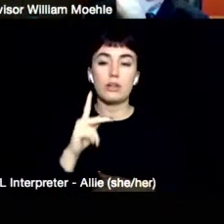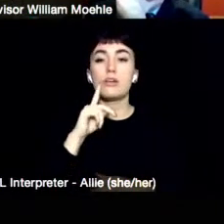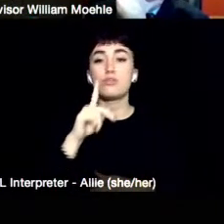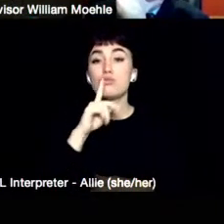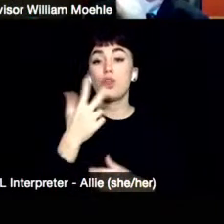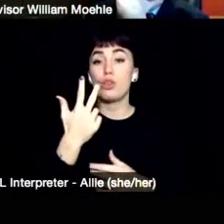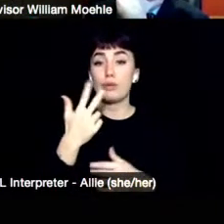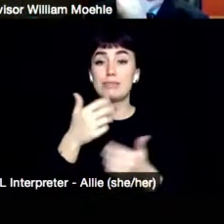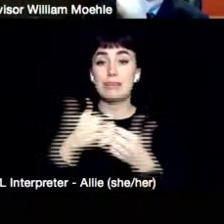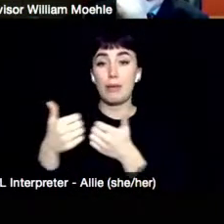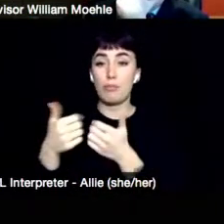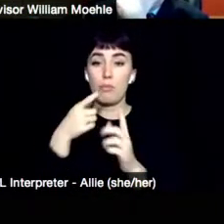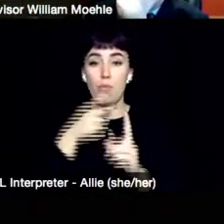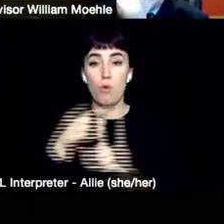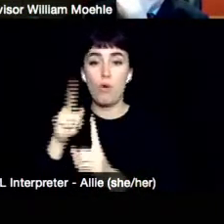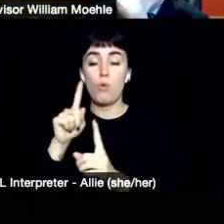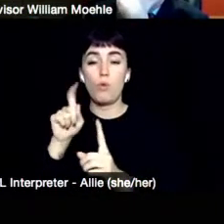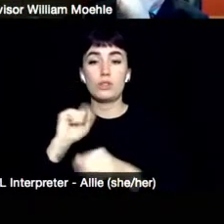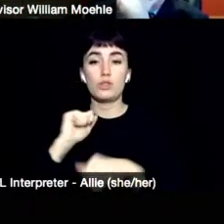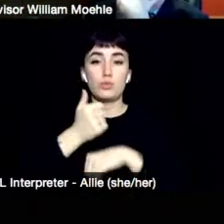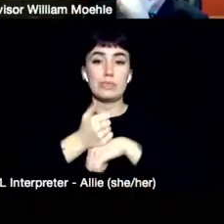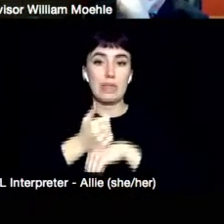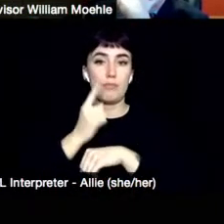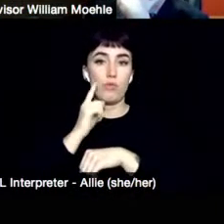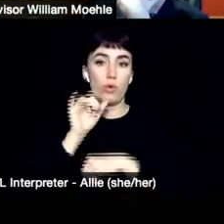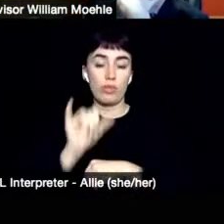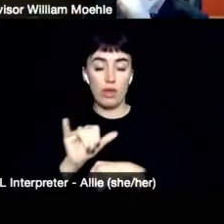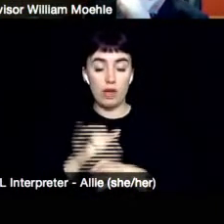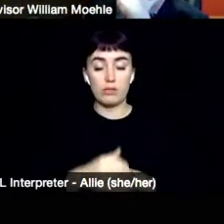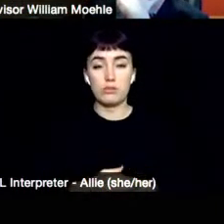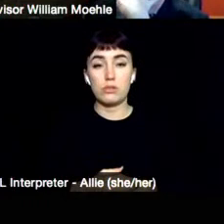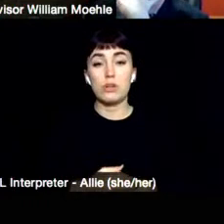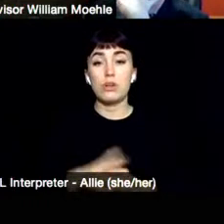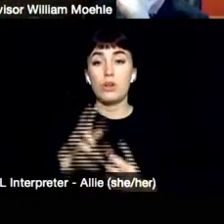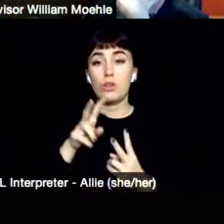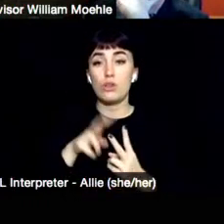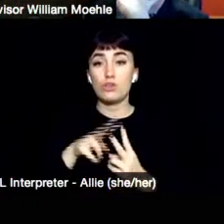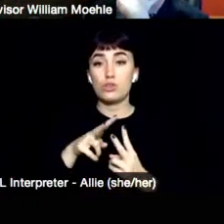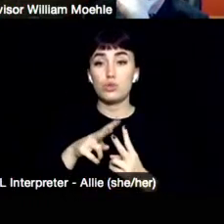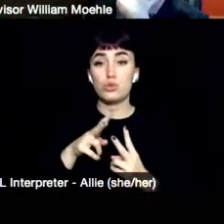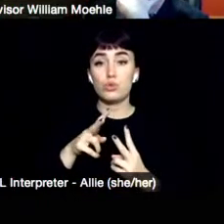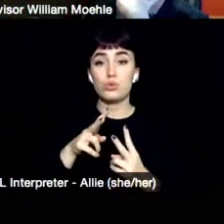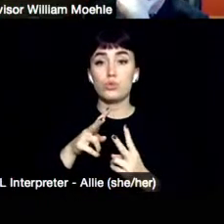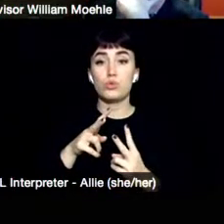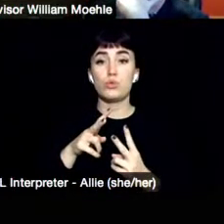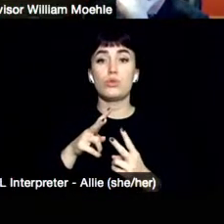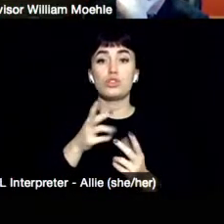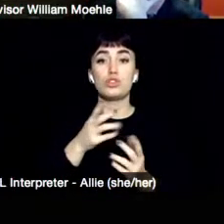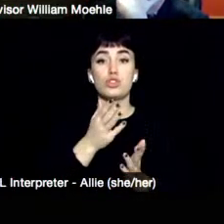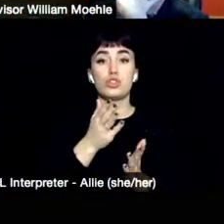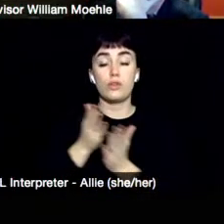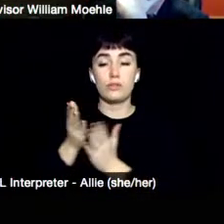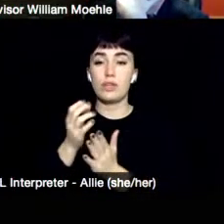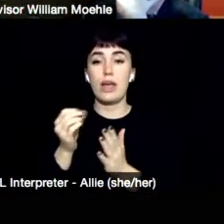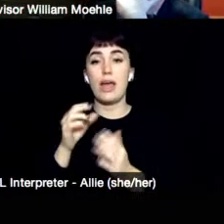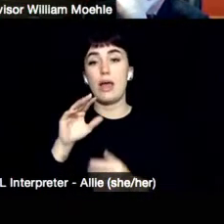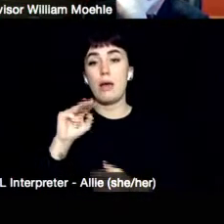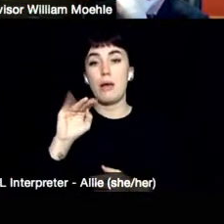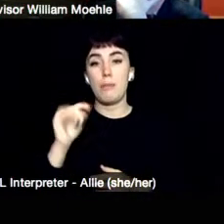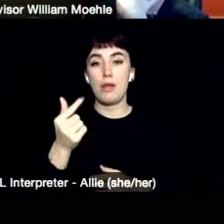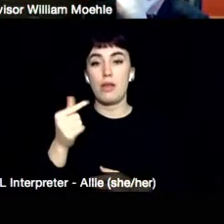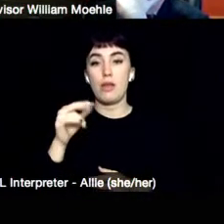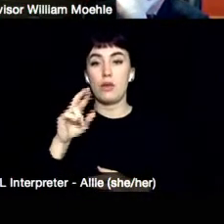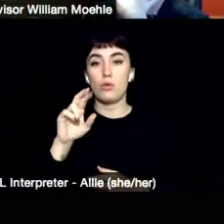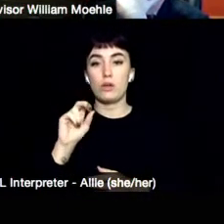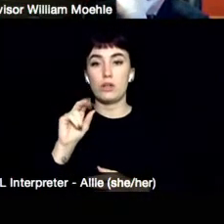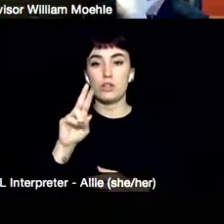points where we need to set up to do that. The 2 for services and milling resurfacing are small. And yes,